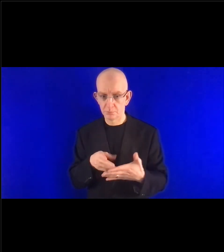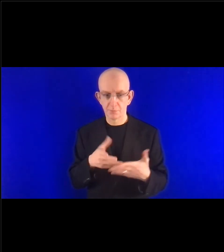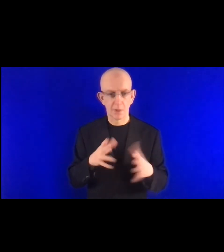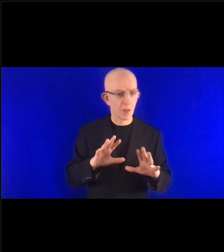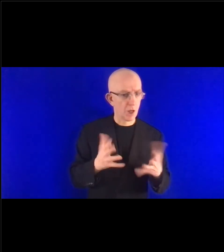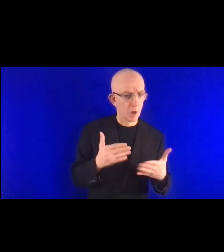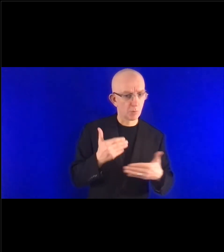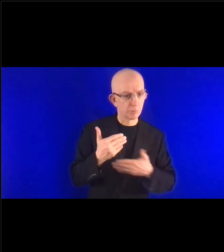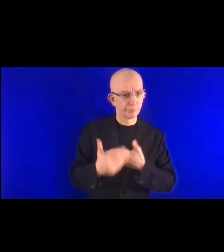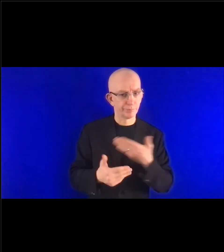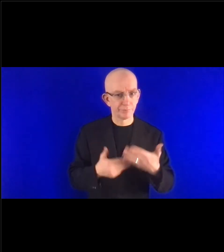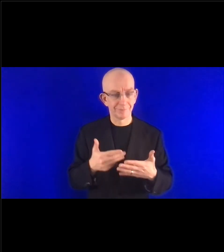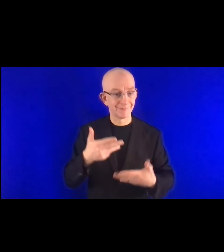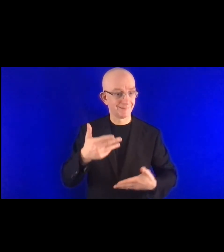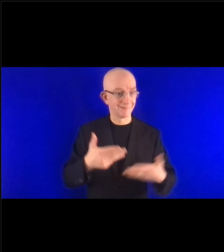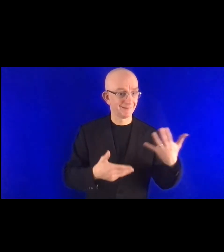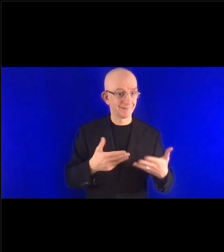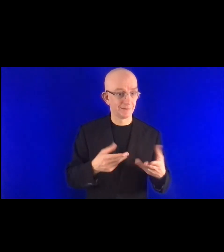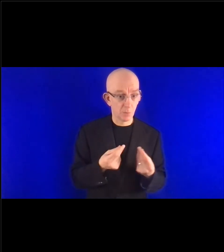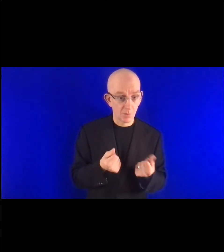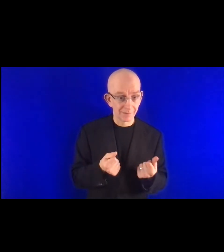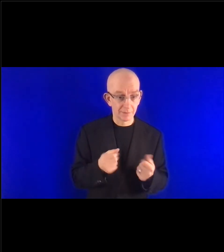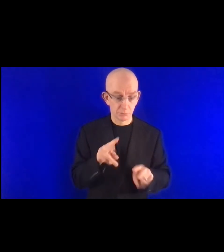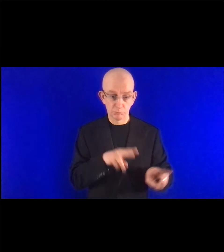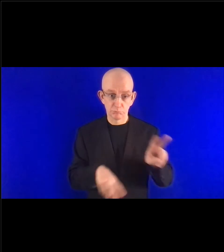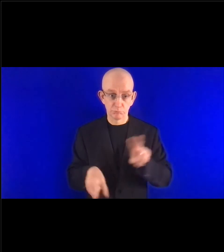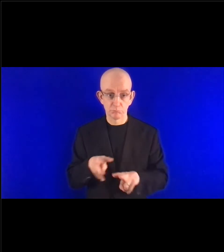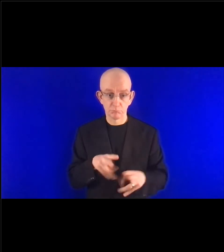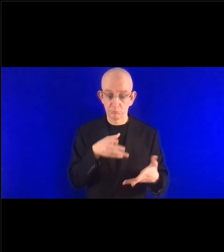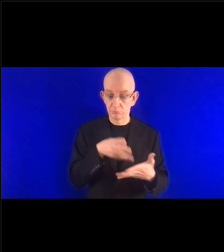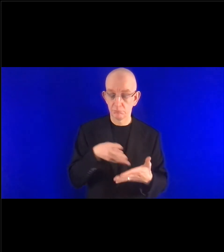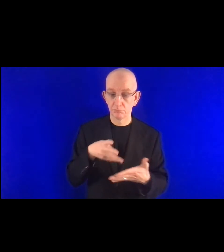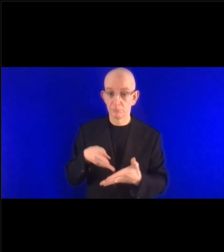discussed points, we see